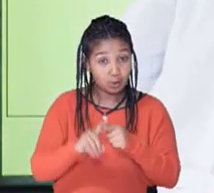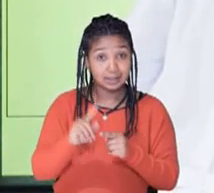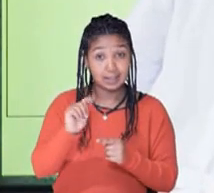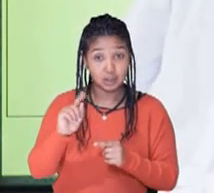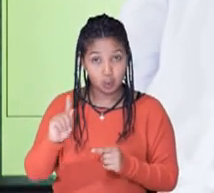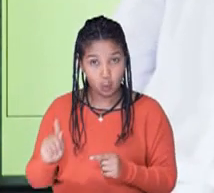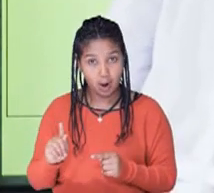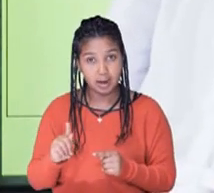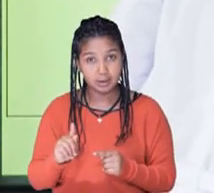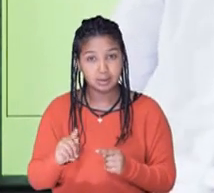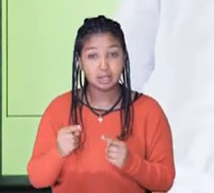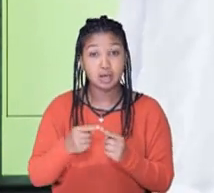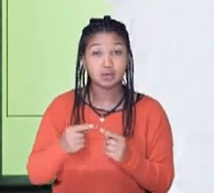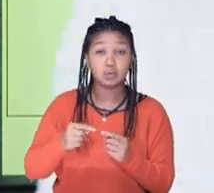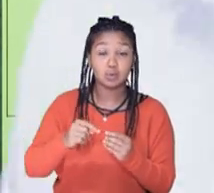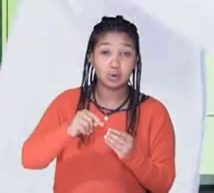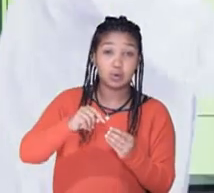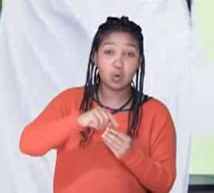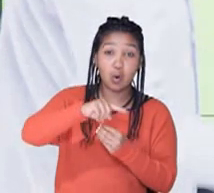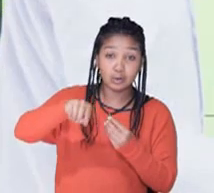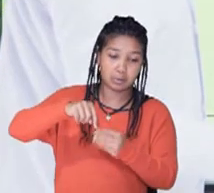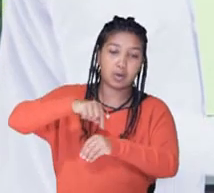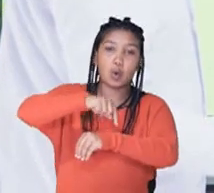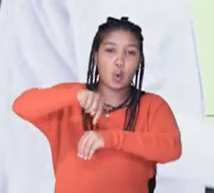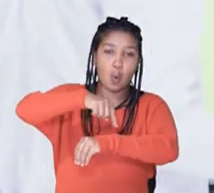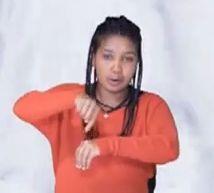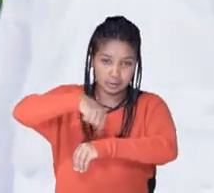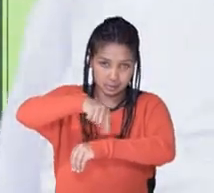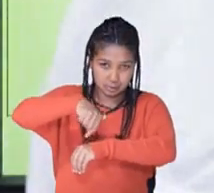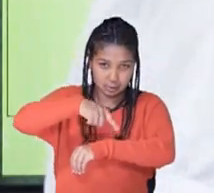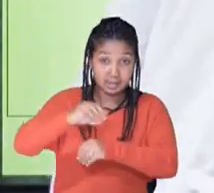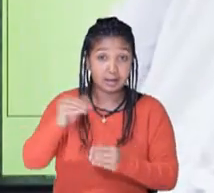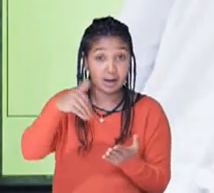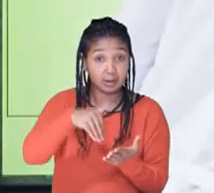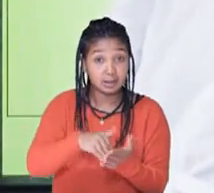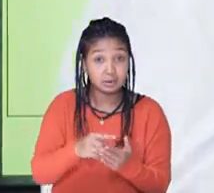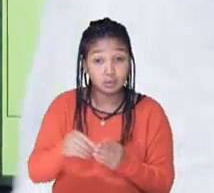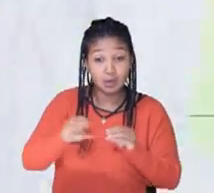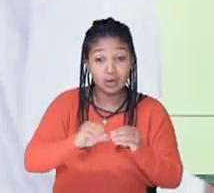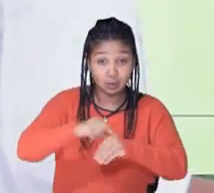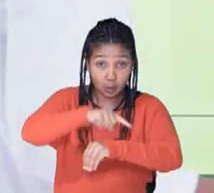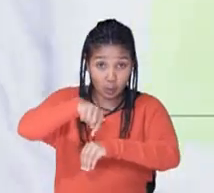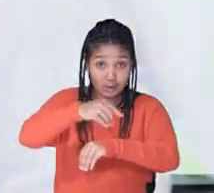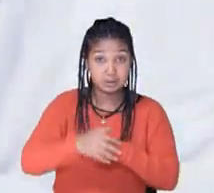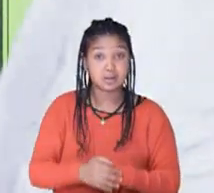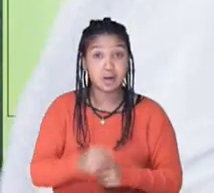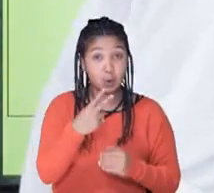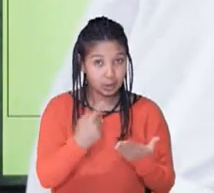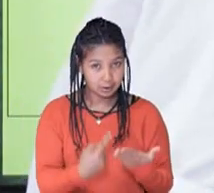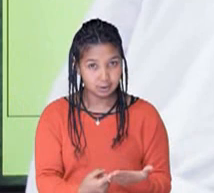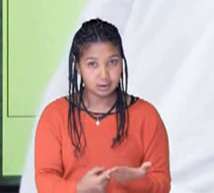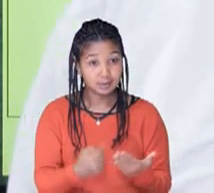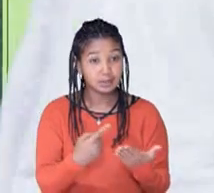tension 1 tends to rotate it clockwise. And again, while it moves clockwise, look at